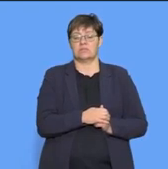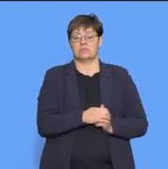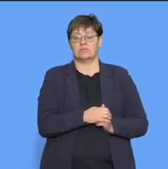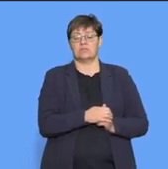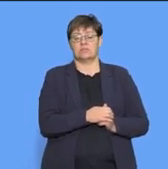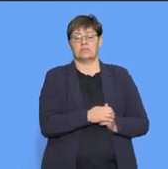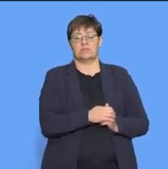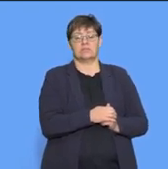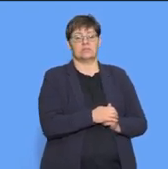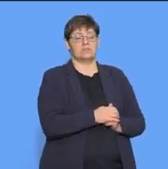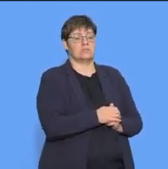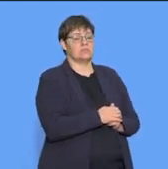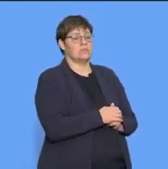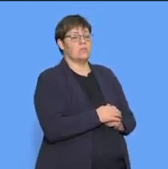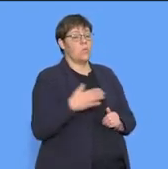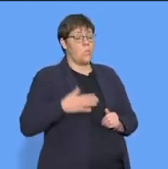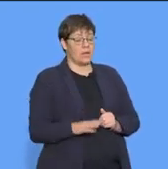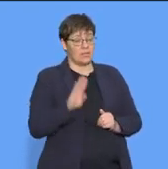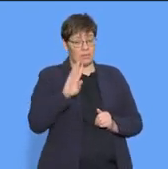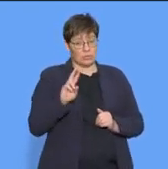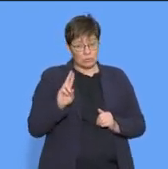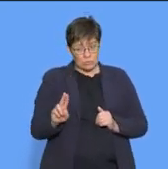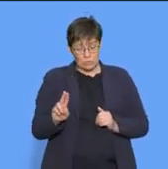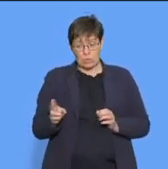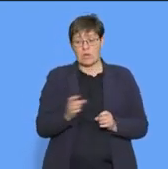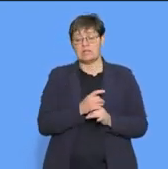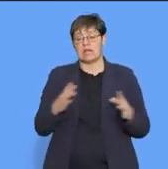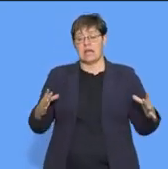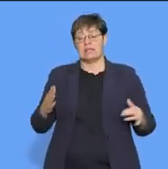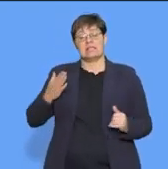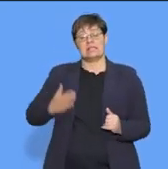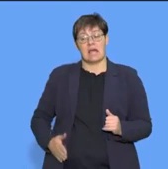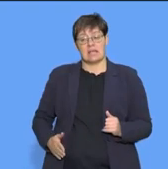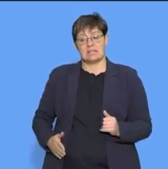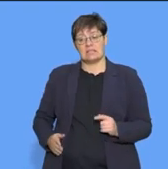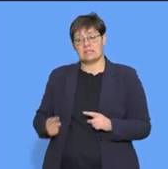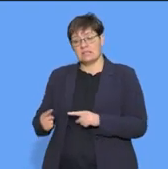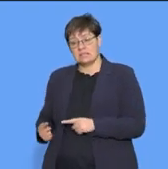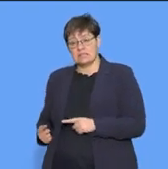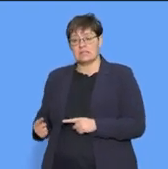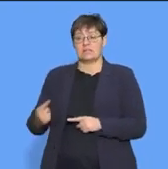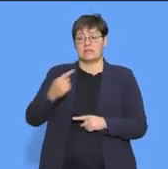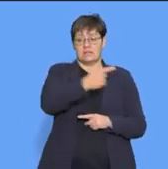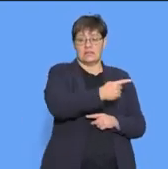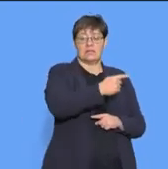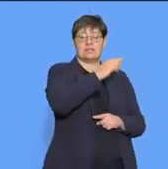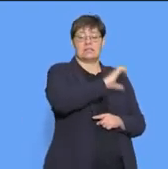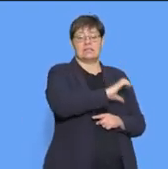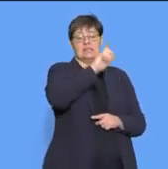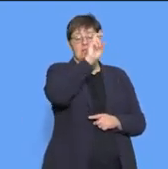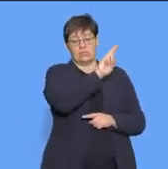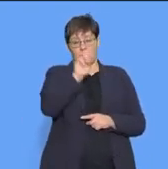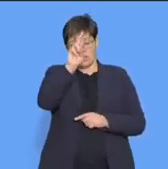we're going to have to use the sine rule. And because we want to find B2, we're going to begin with the side across B2, which is CD squared.